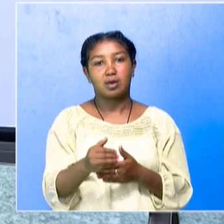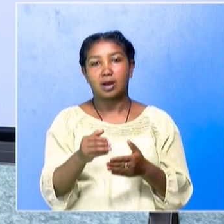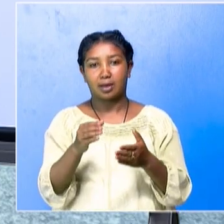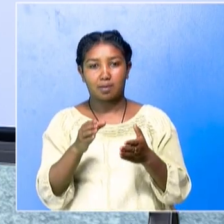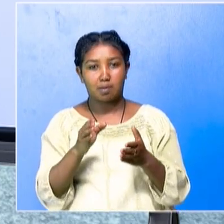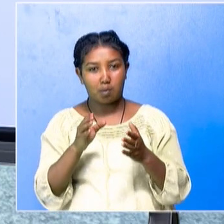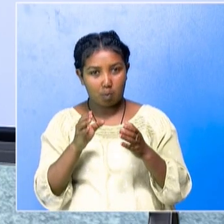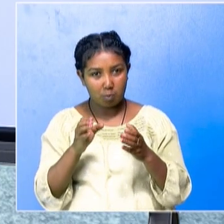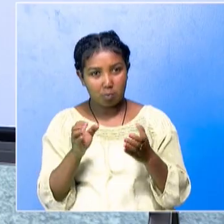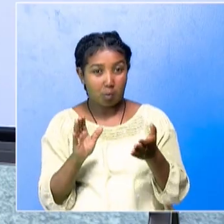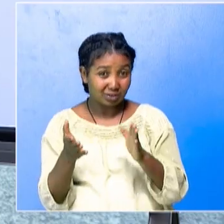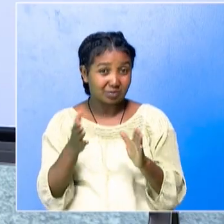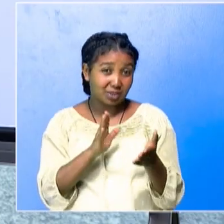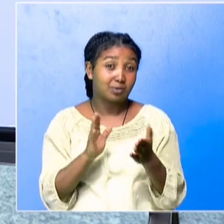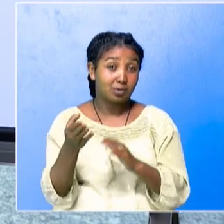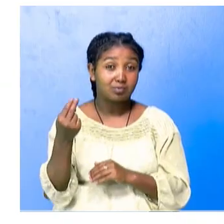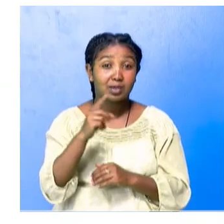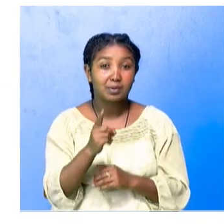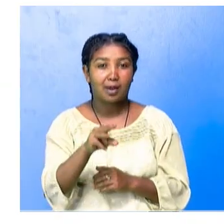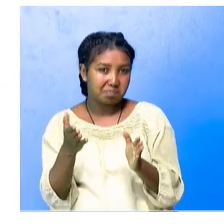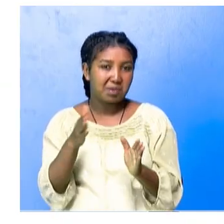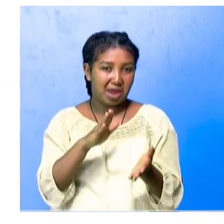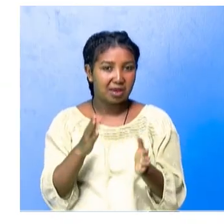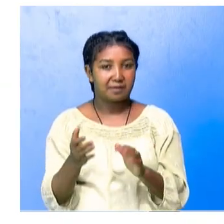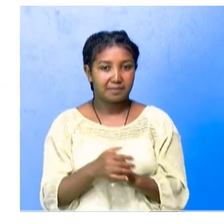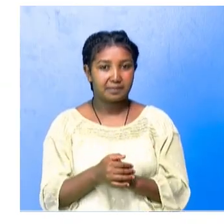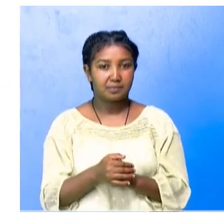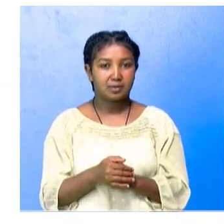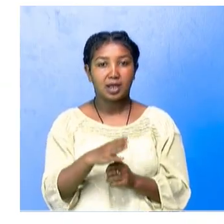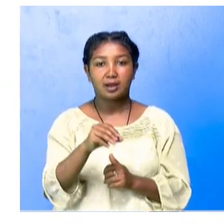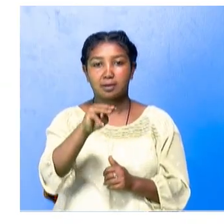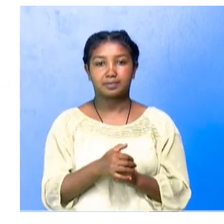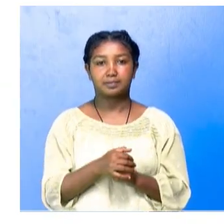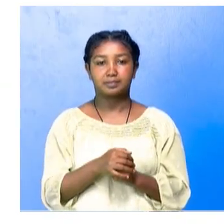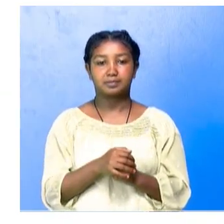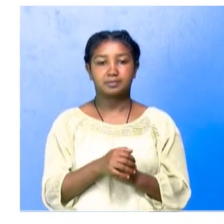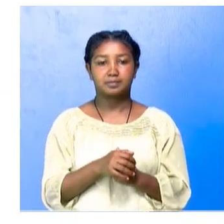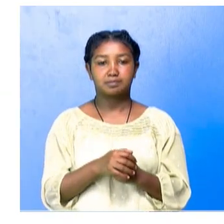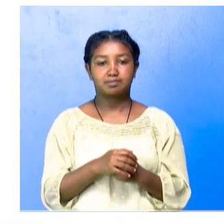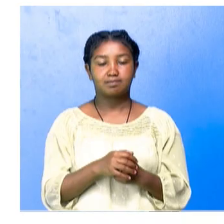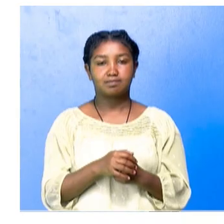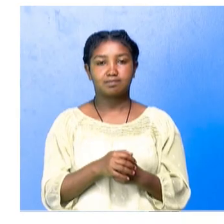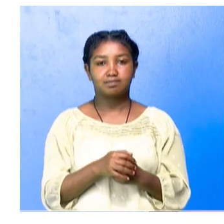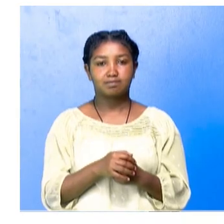possibility and probability, may and might.